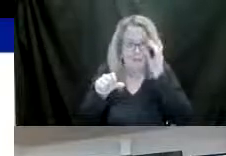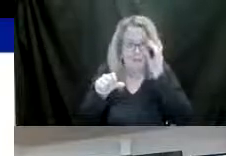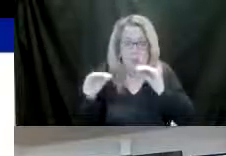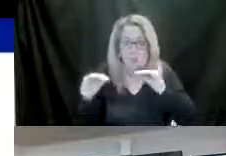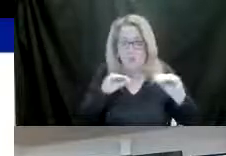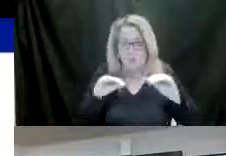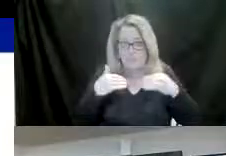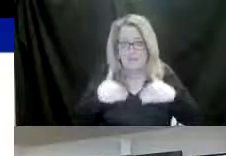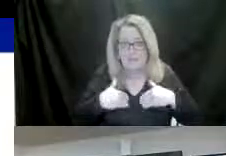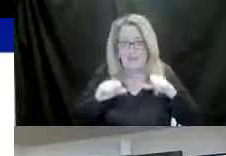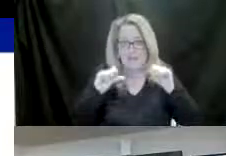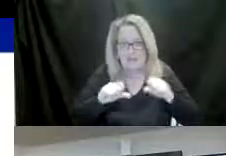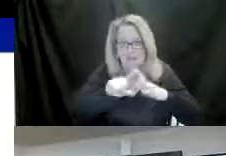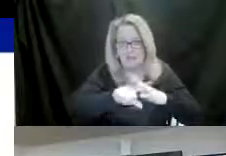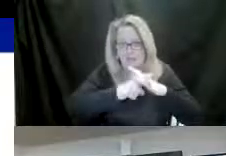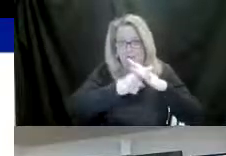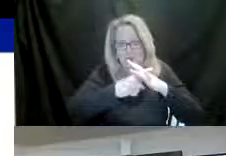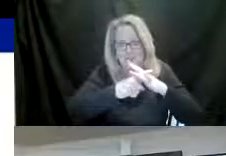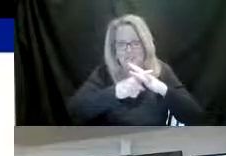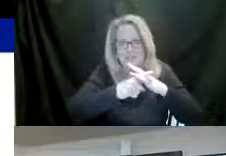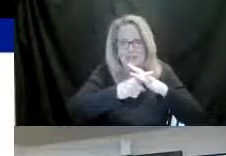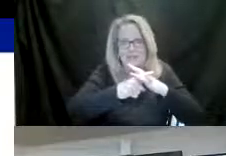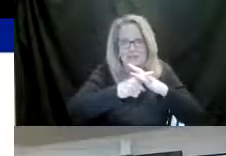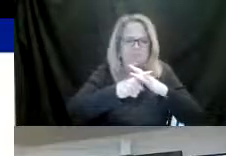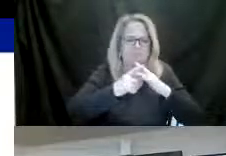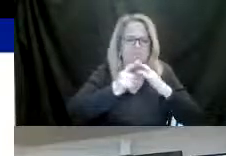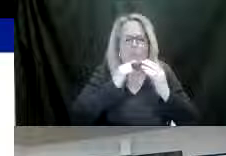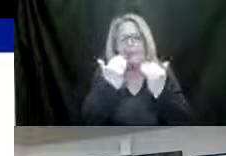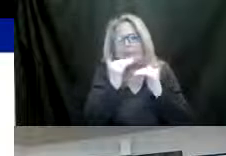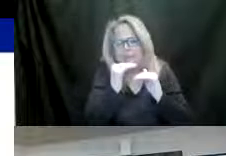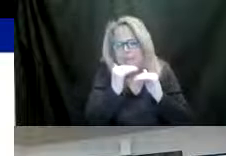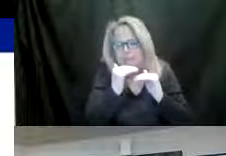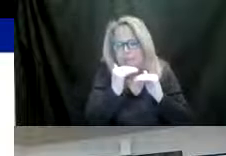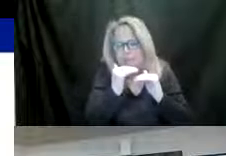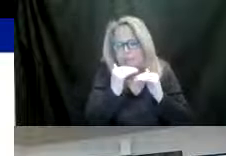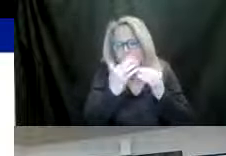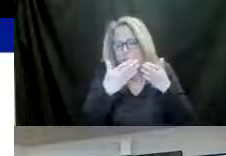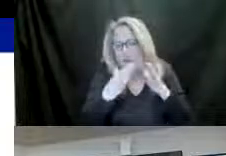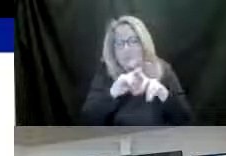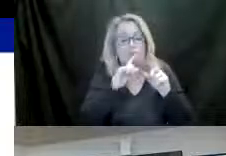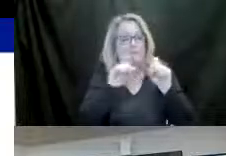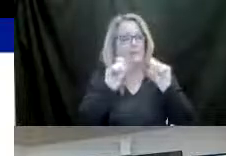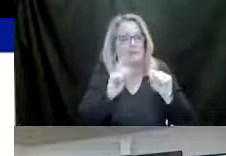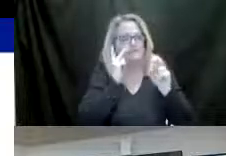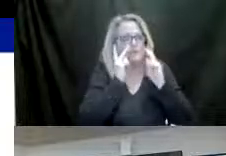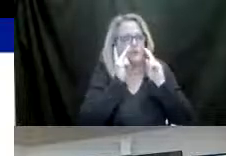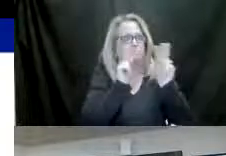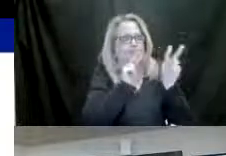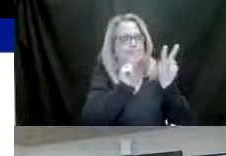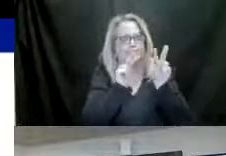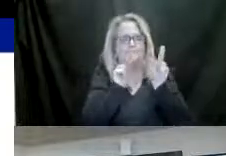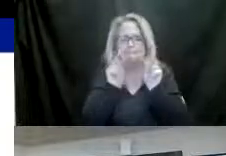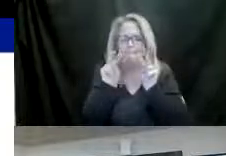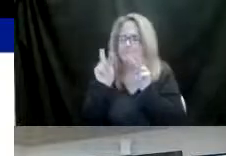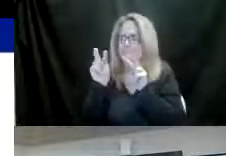body, they can begin in a kind of a reduced sense, but begin to visually start to scan the environment